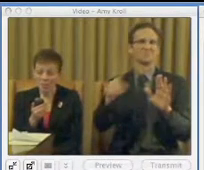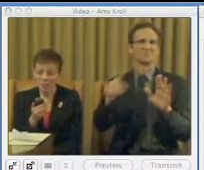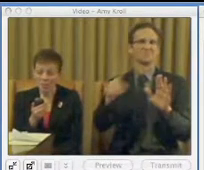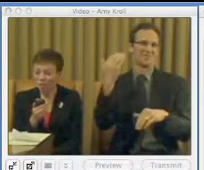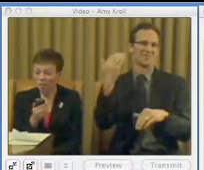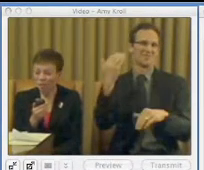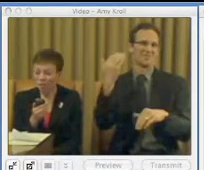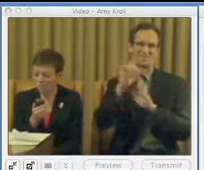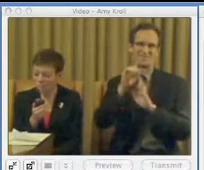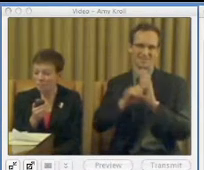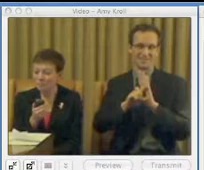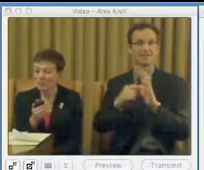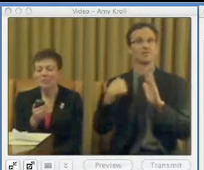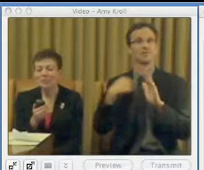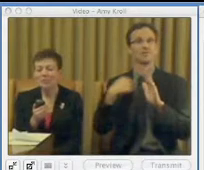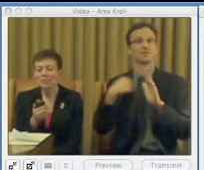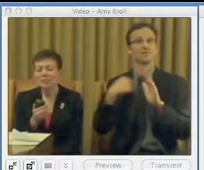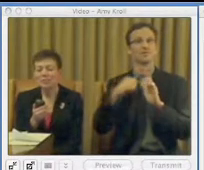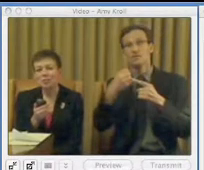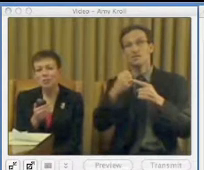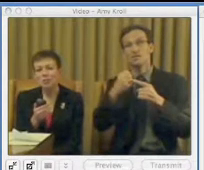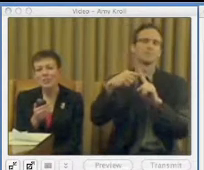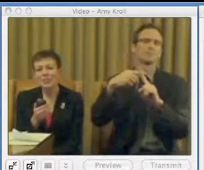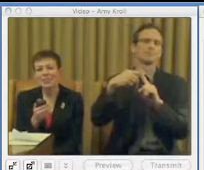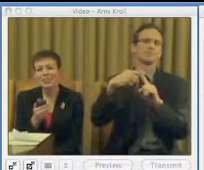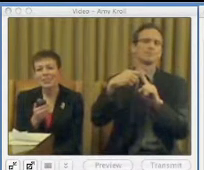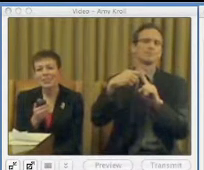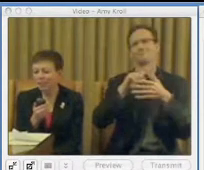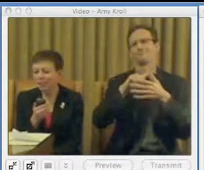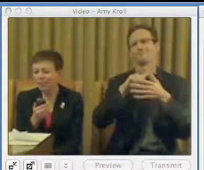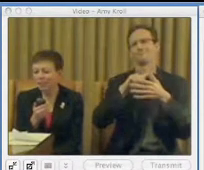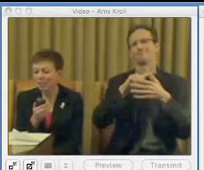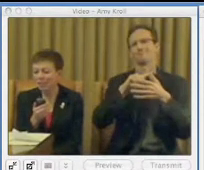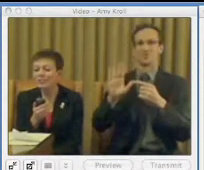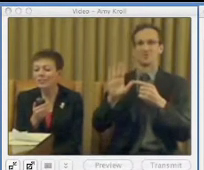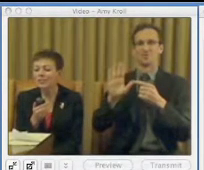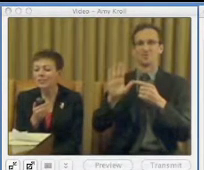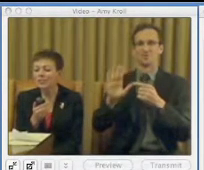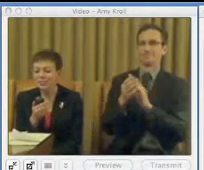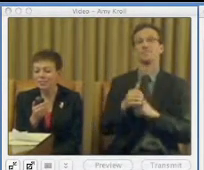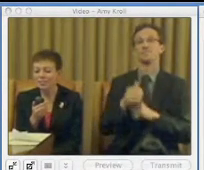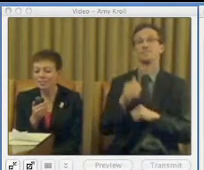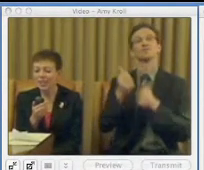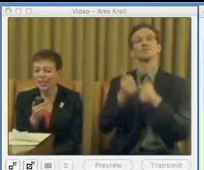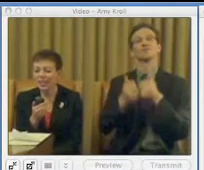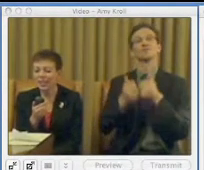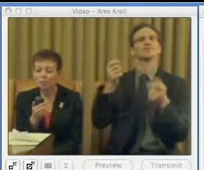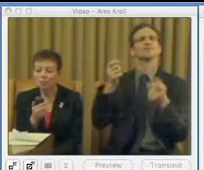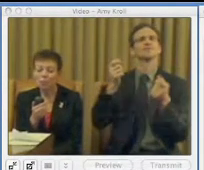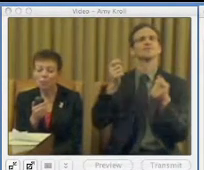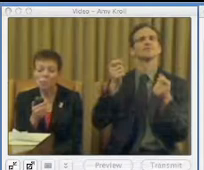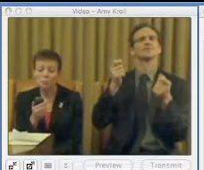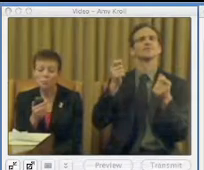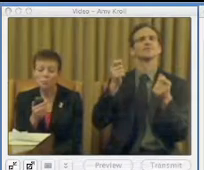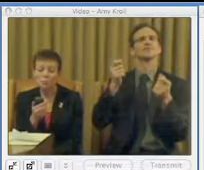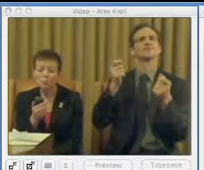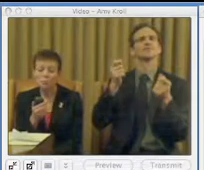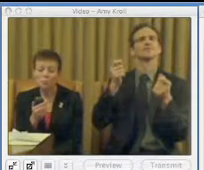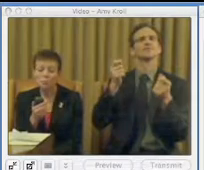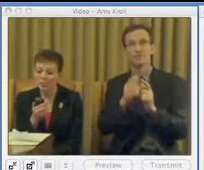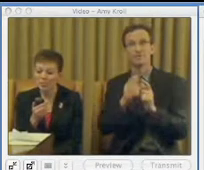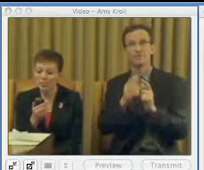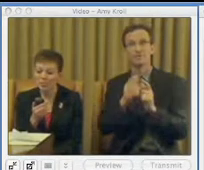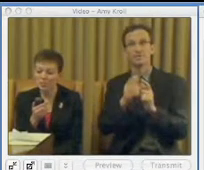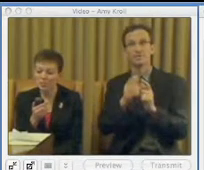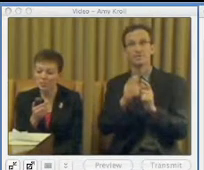many things that we could say about Dr. Napier. First of all, she's the director of the Center for Translation and